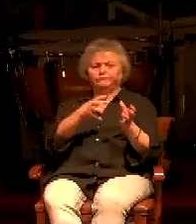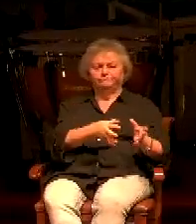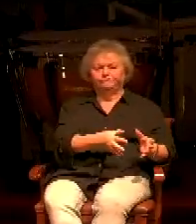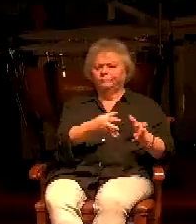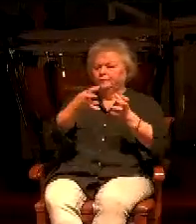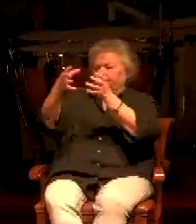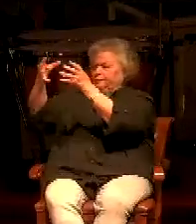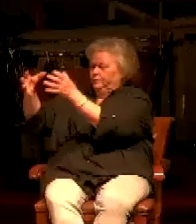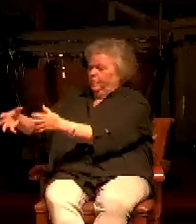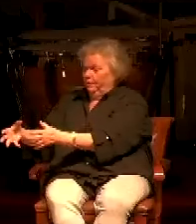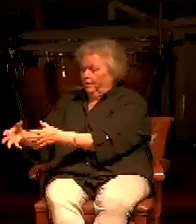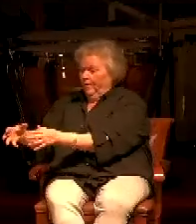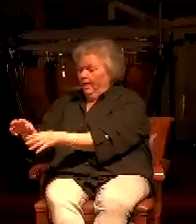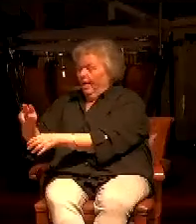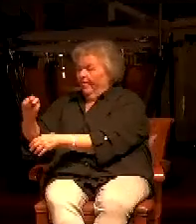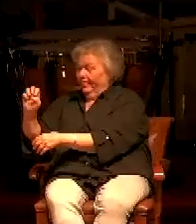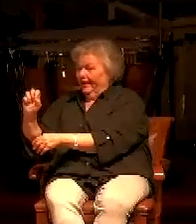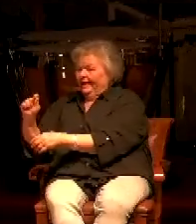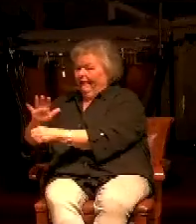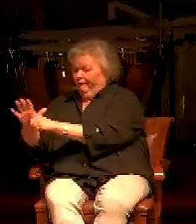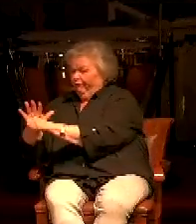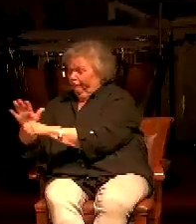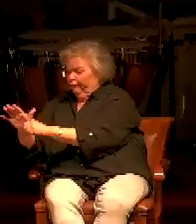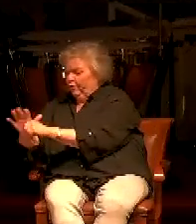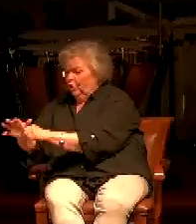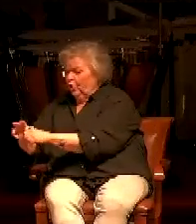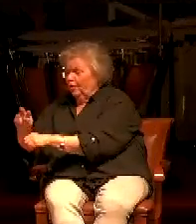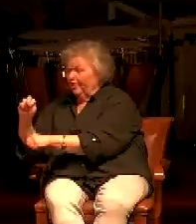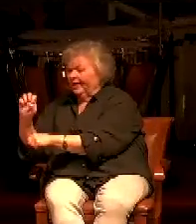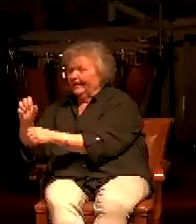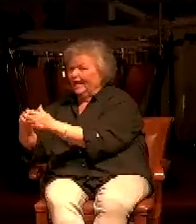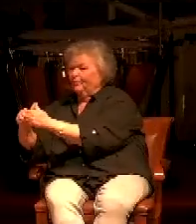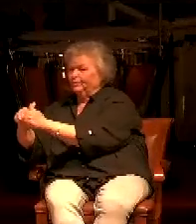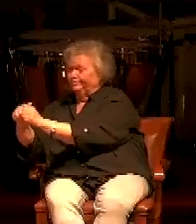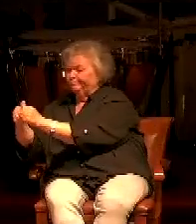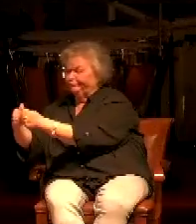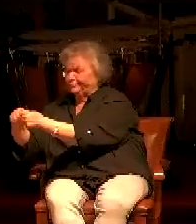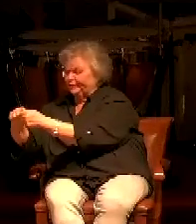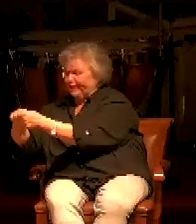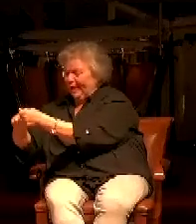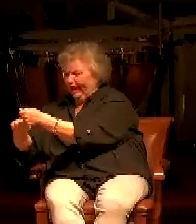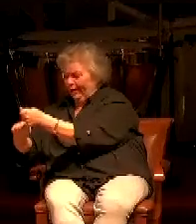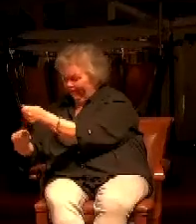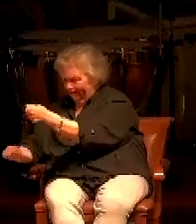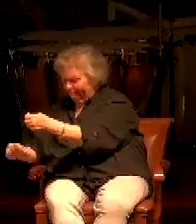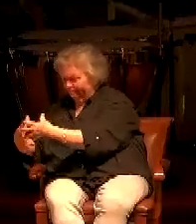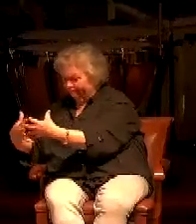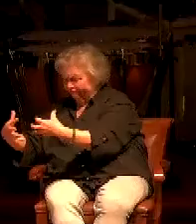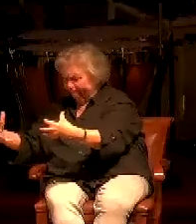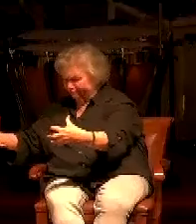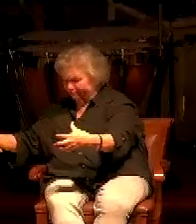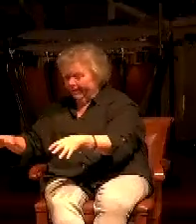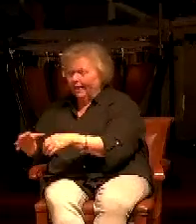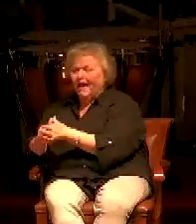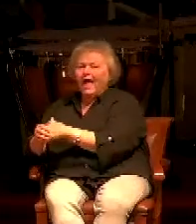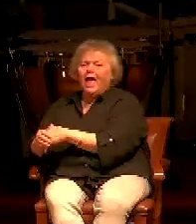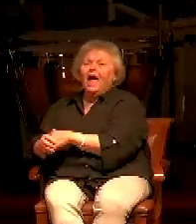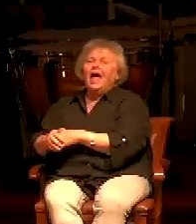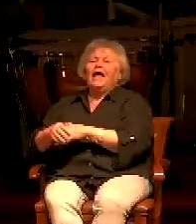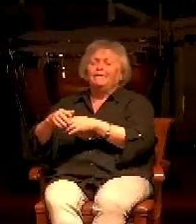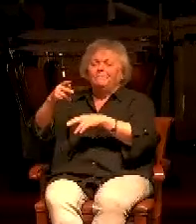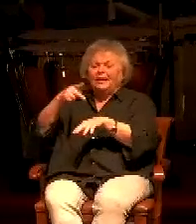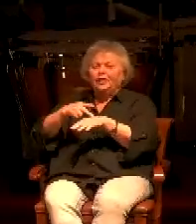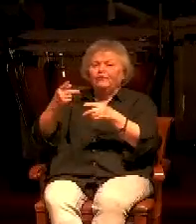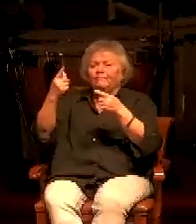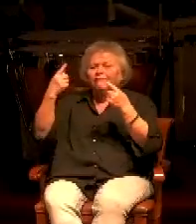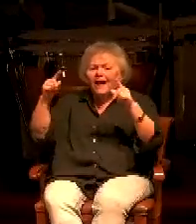many fish, their nets begin to rip, the boats, they needed help. And Peter immediately realizes this is a miracle, and that is Jesus. And he grabs his coat, he puts it on, he